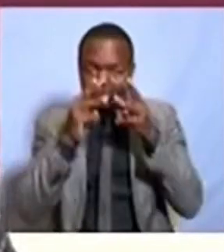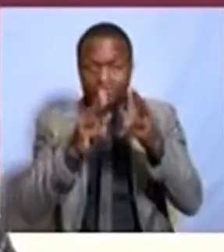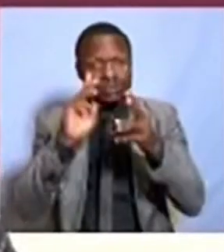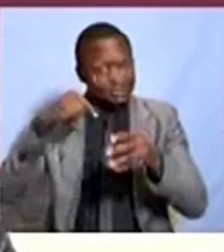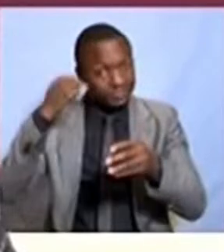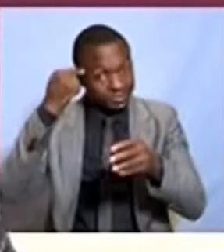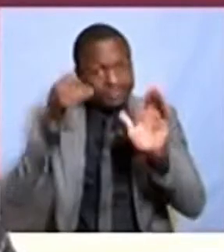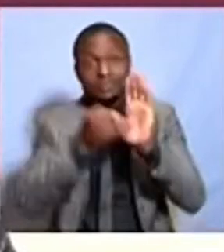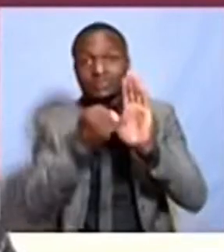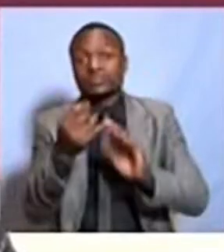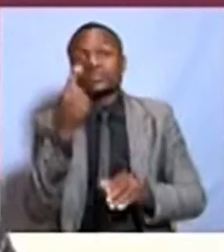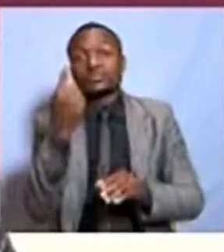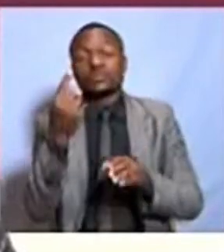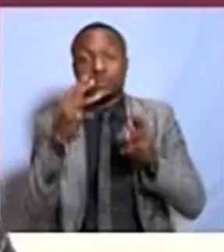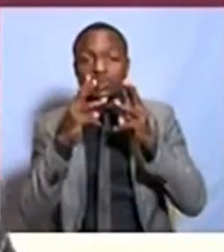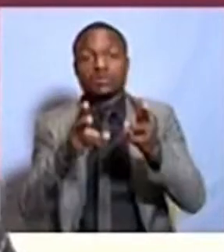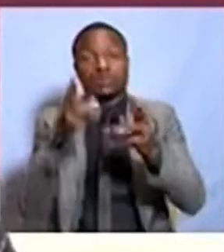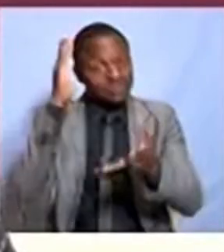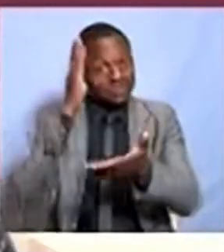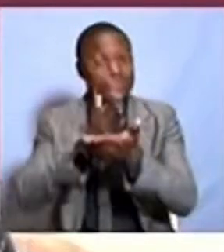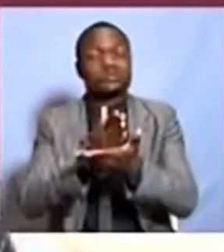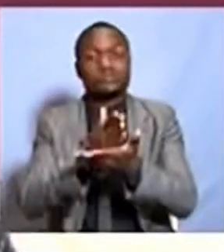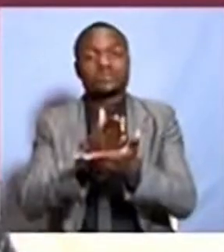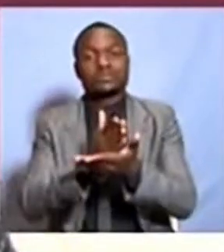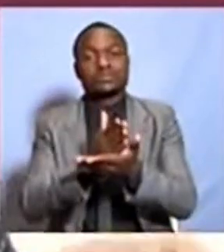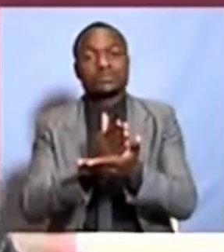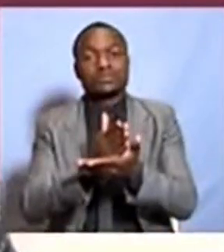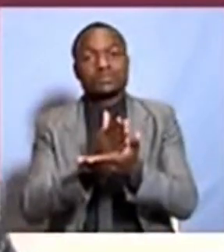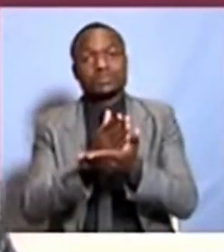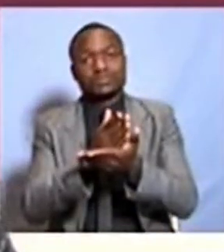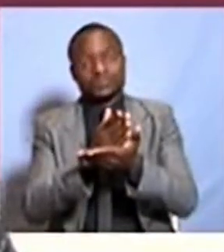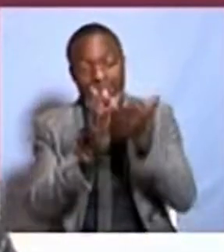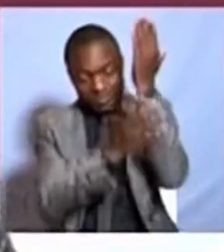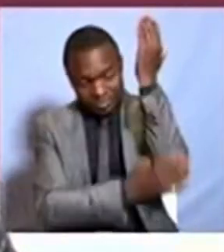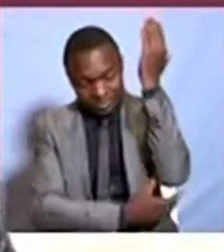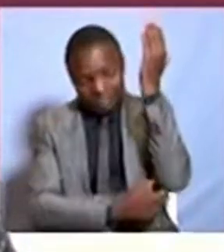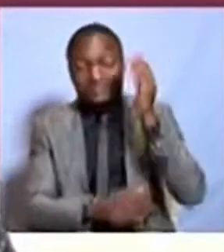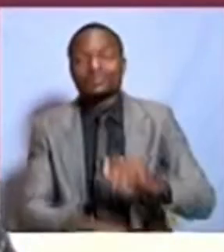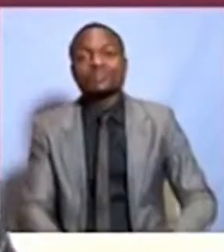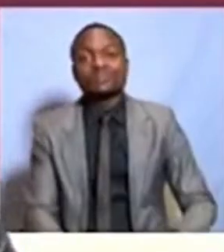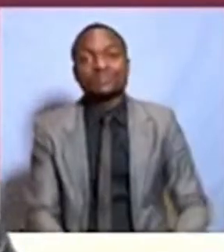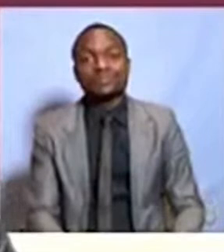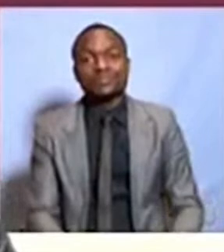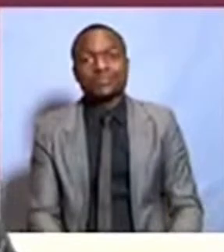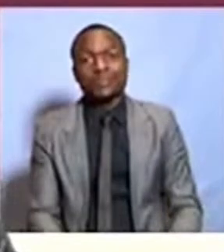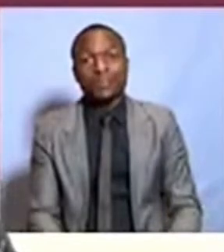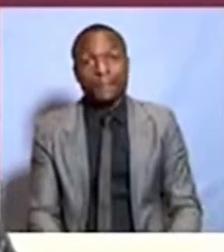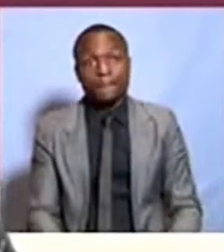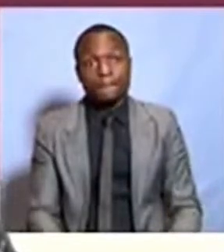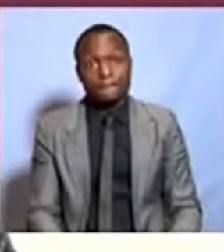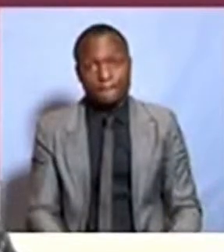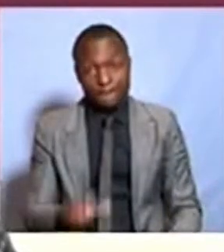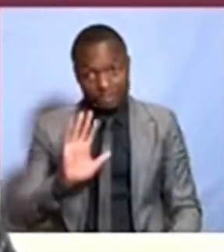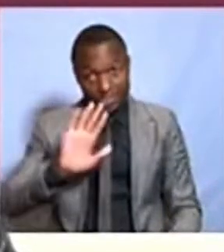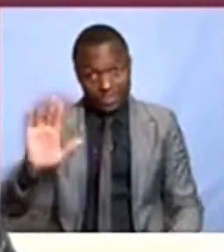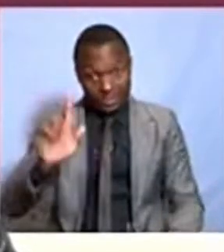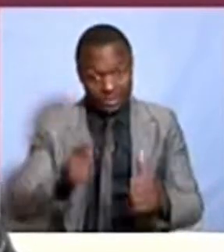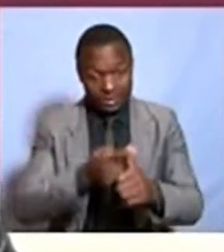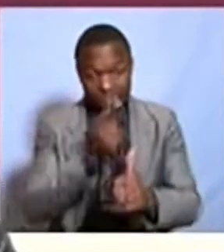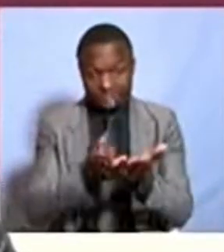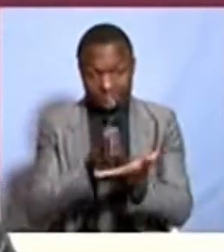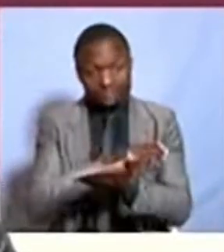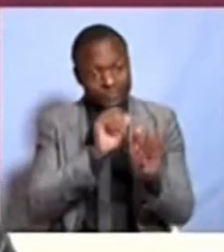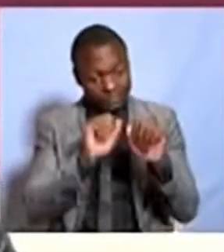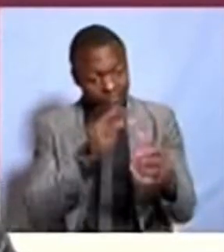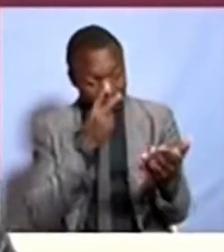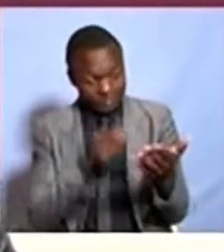identified as one of the ways to alleviate, one of the tools to alleviate poverty. So my next page, we can see